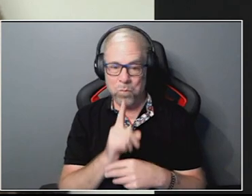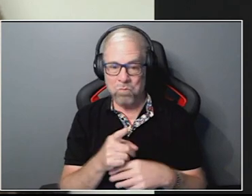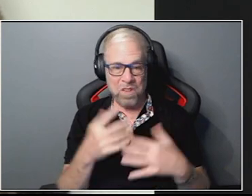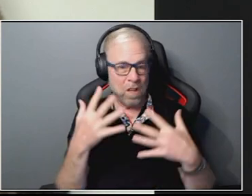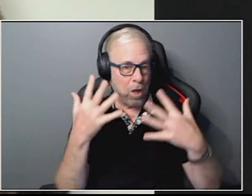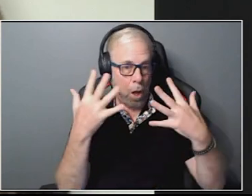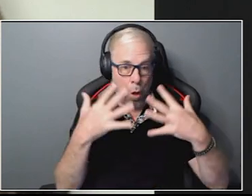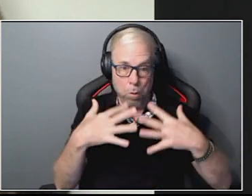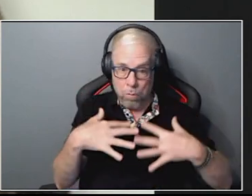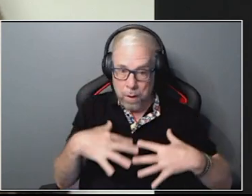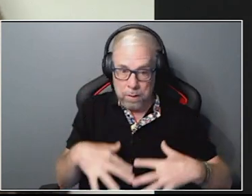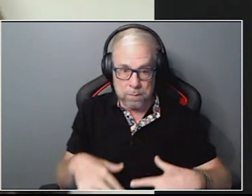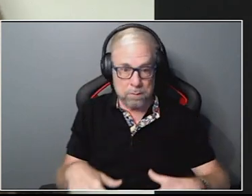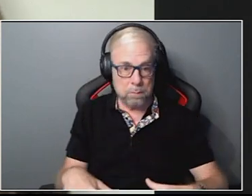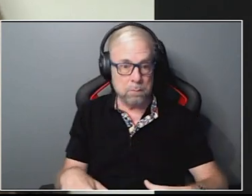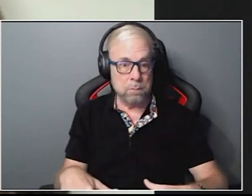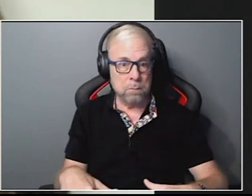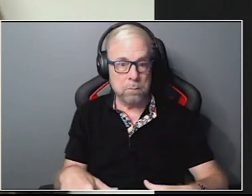was